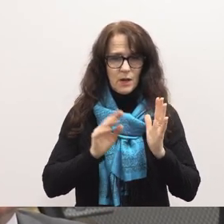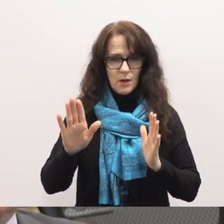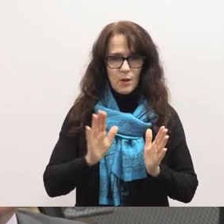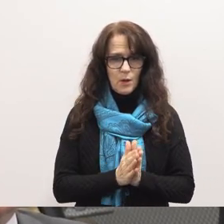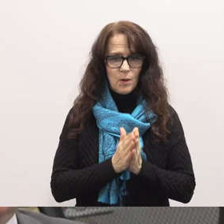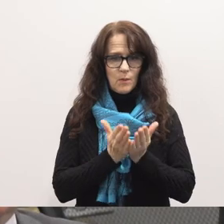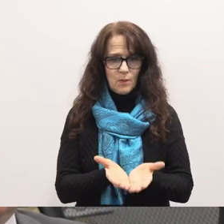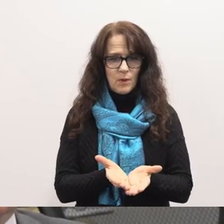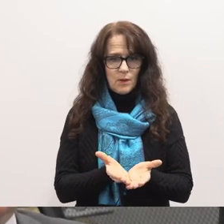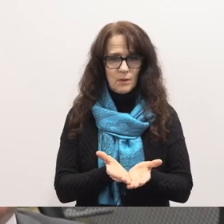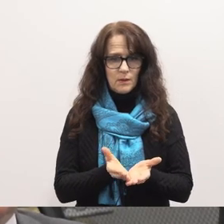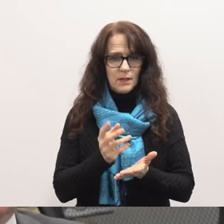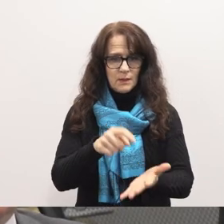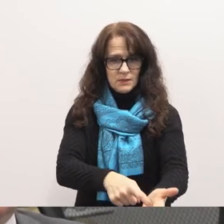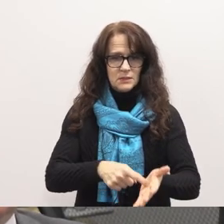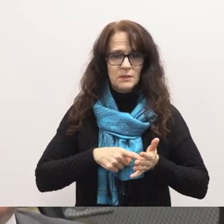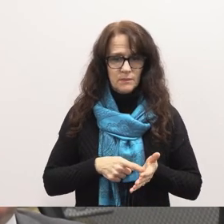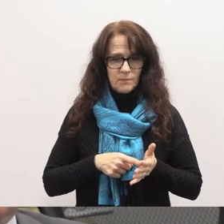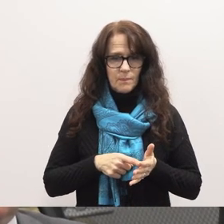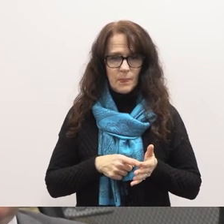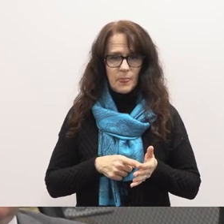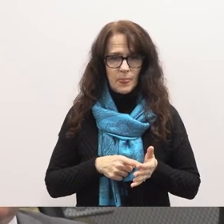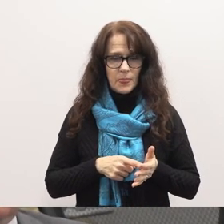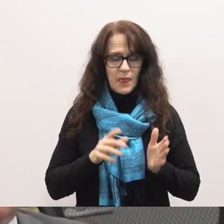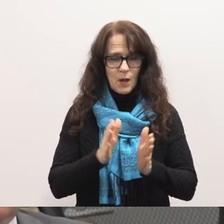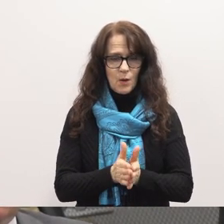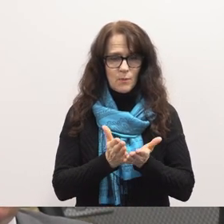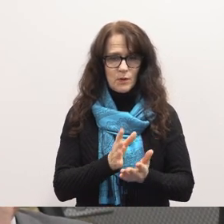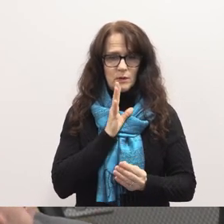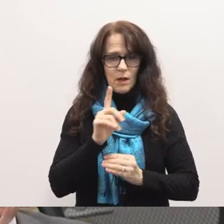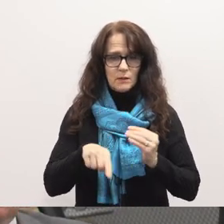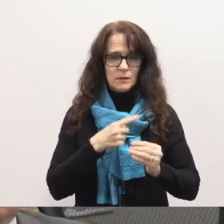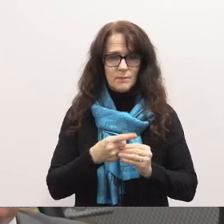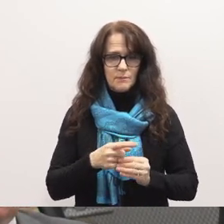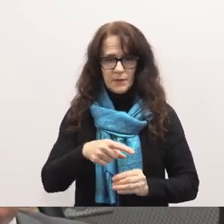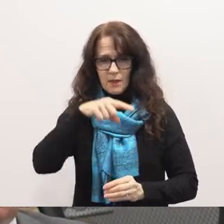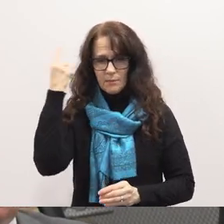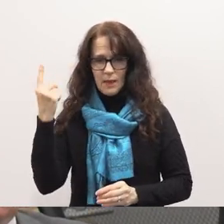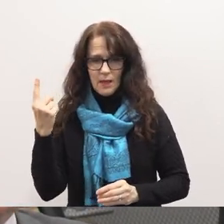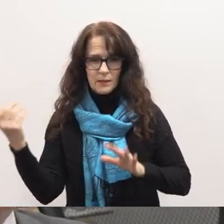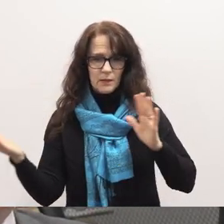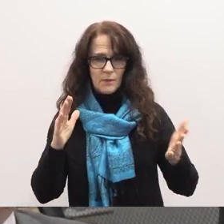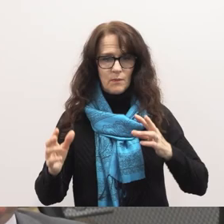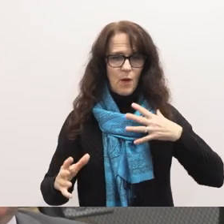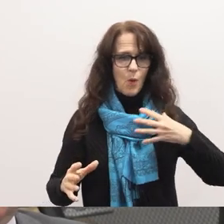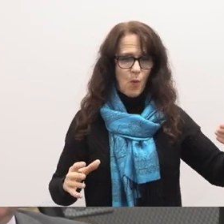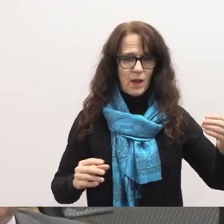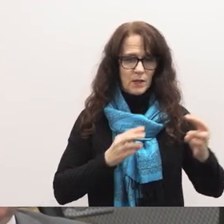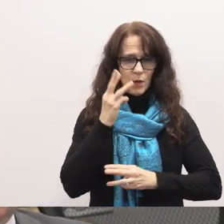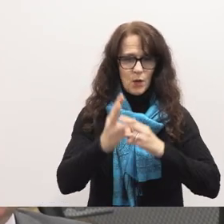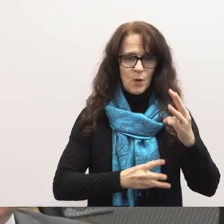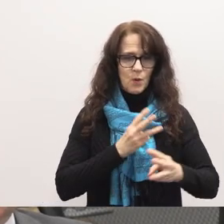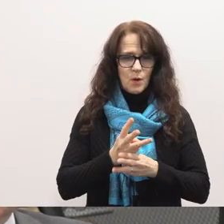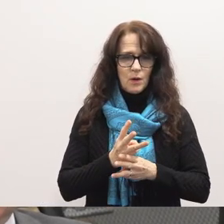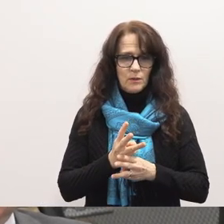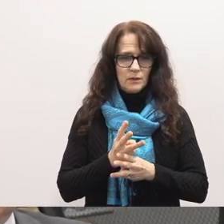that is what she's demanding. And she, in her book, talks about having a black versus a white world, and there's nothing in between. And it's about